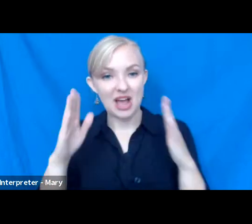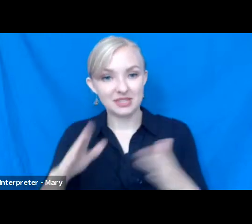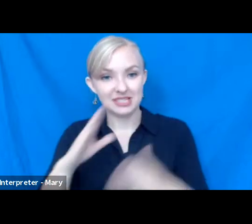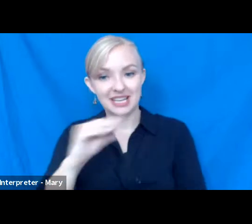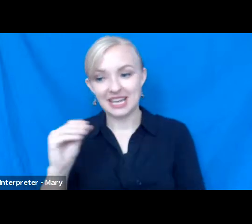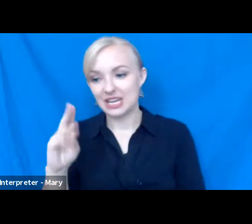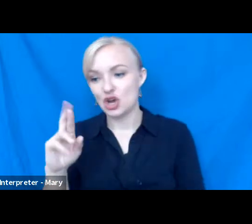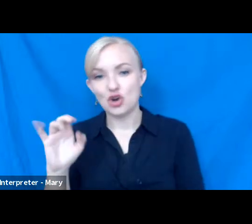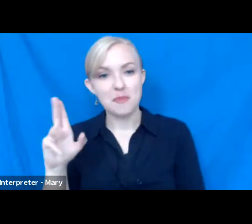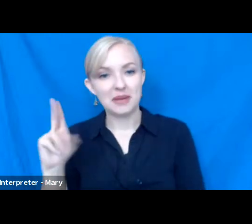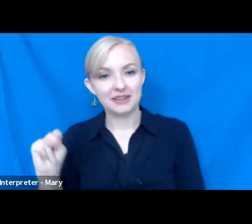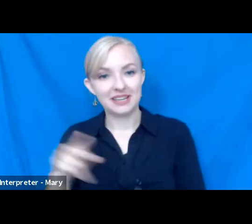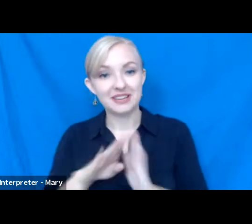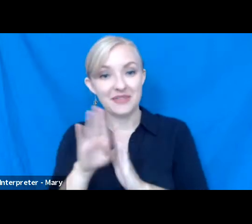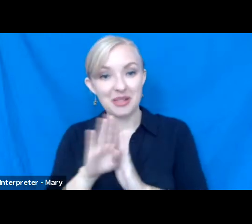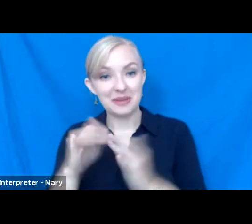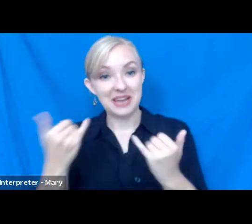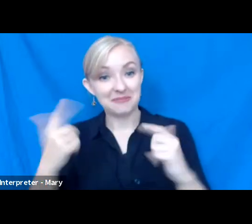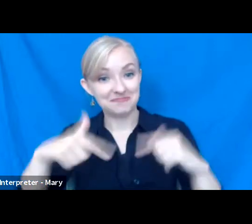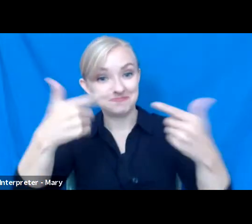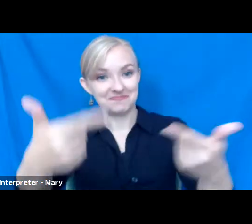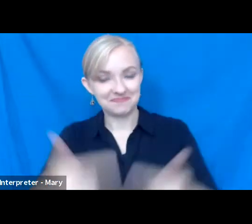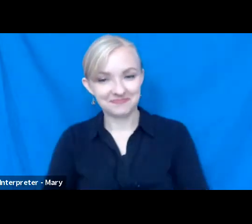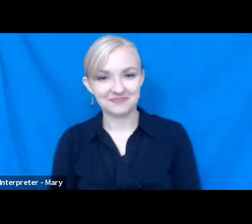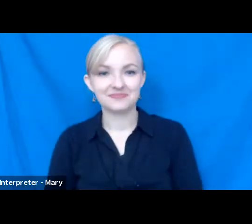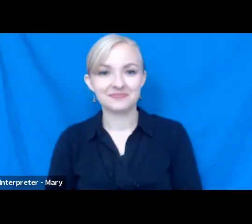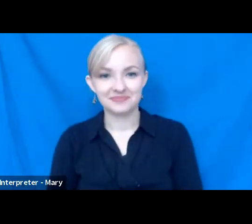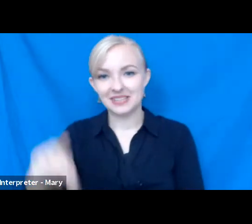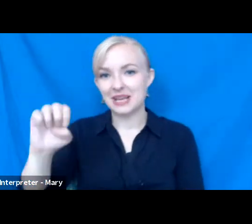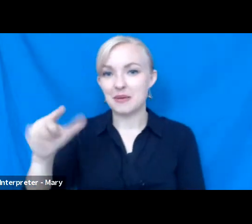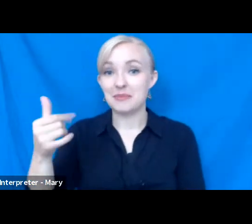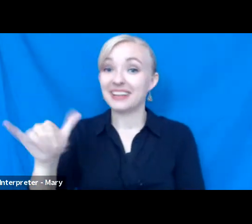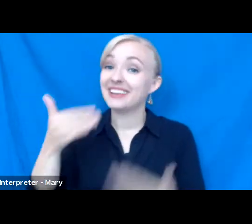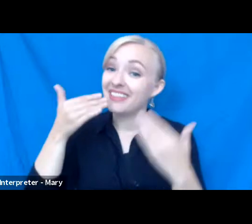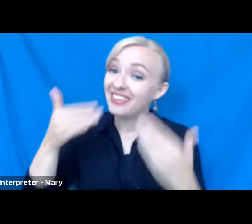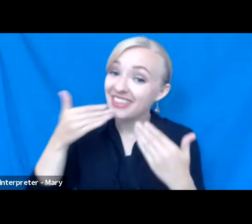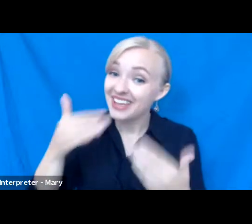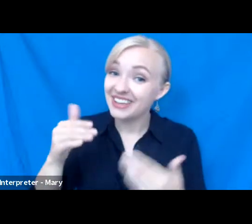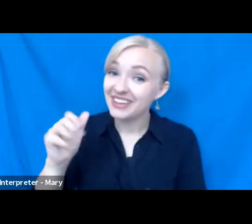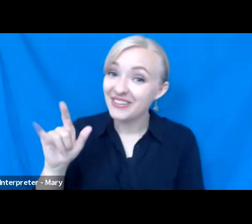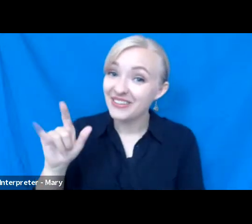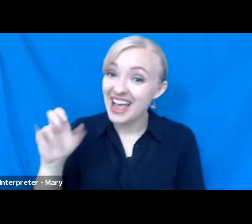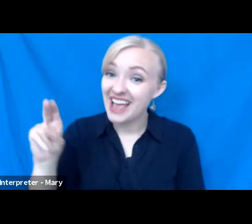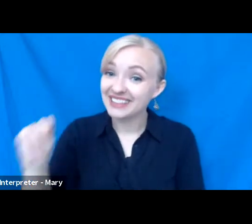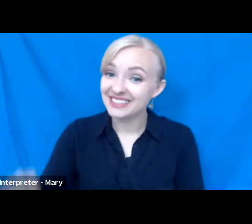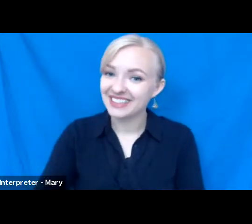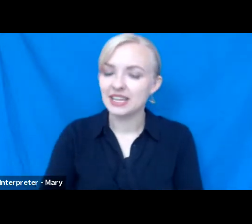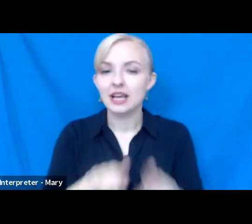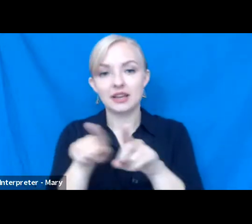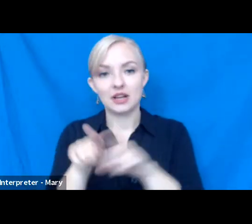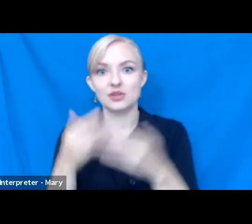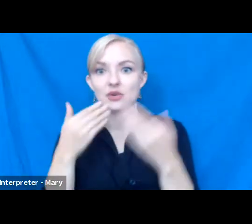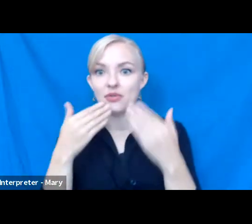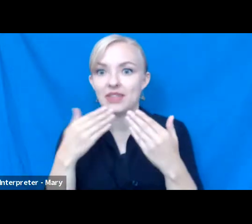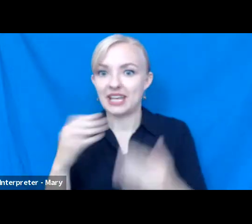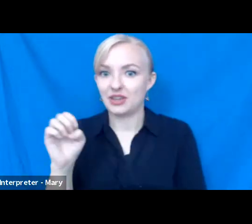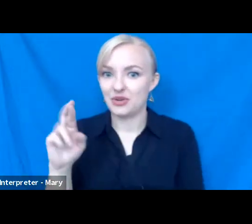Urban Development. Peggy? Thanks, Allison, and thanks thanks,